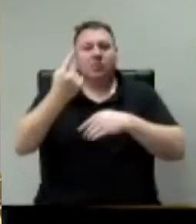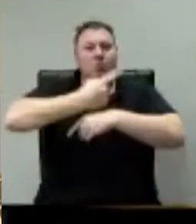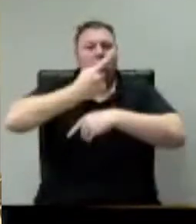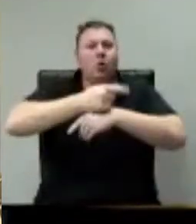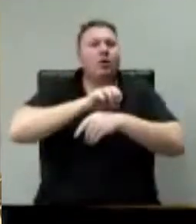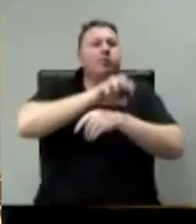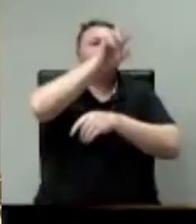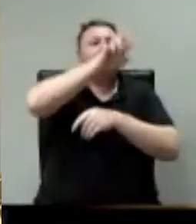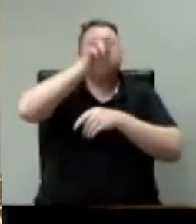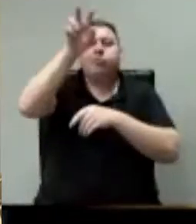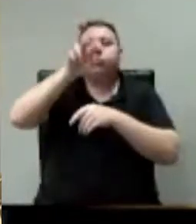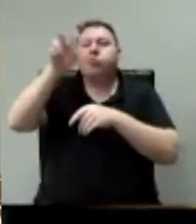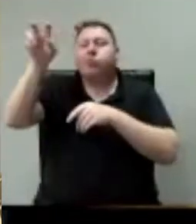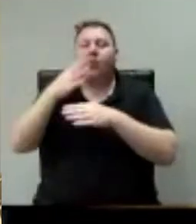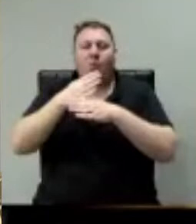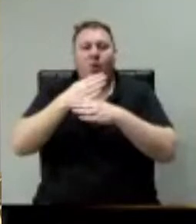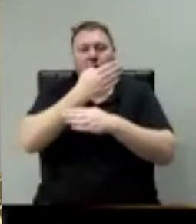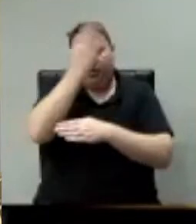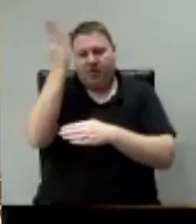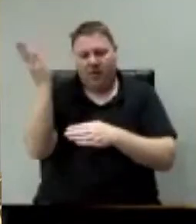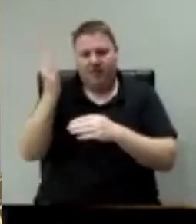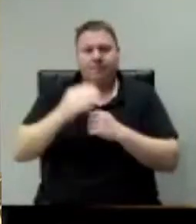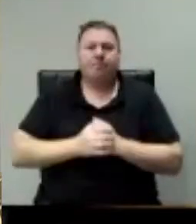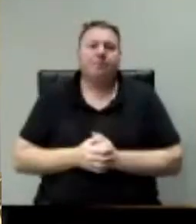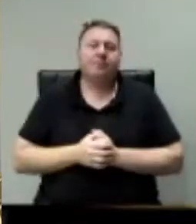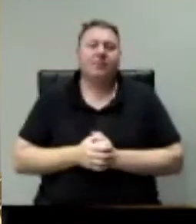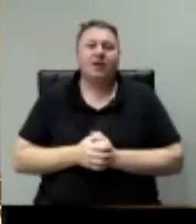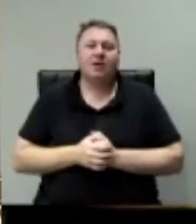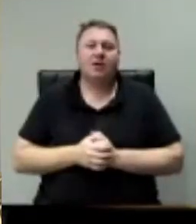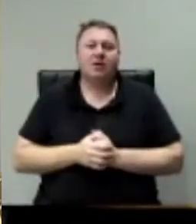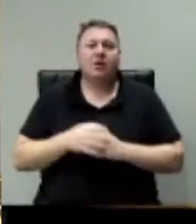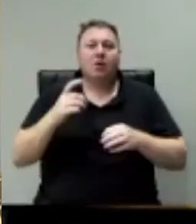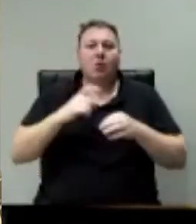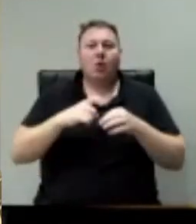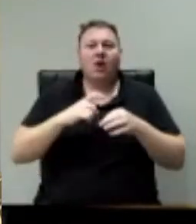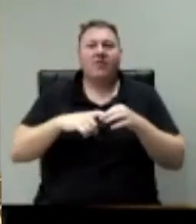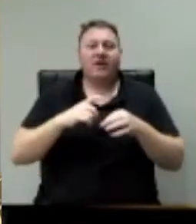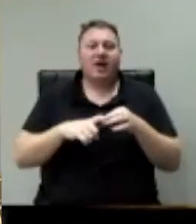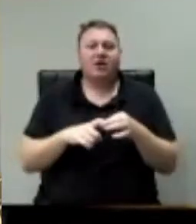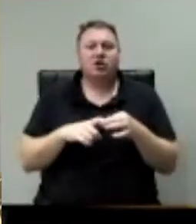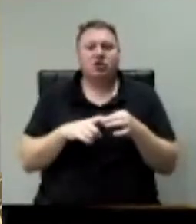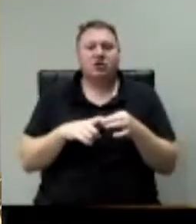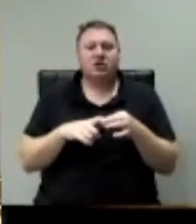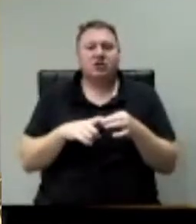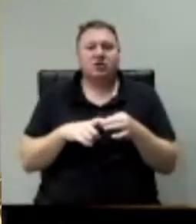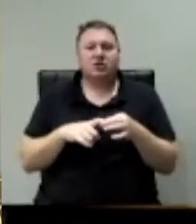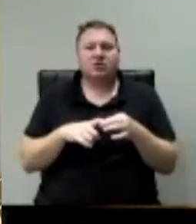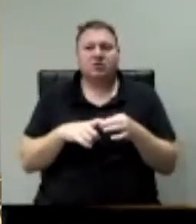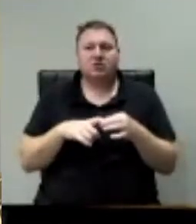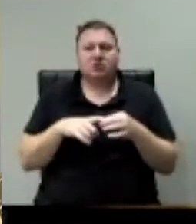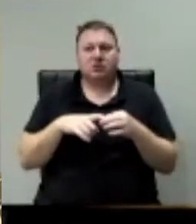the country as well. From a qualifications perspective,